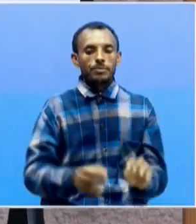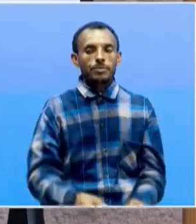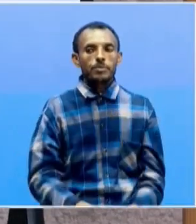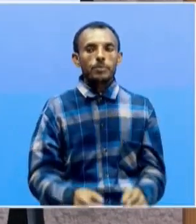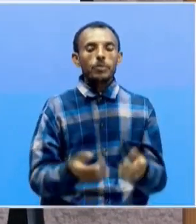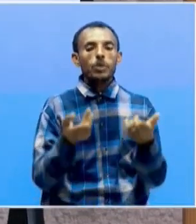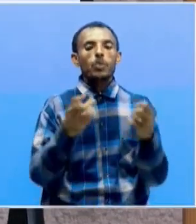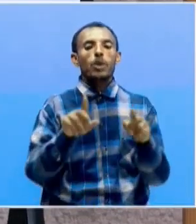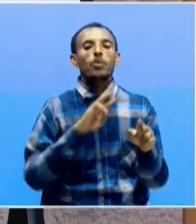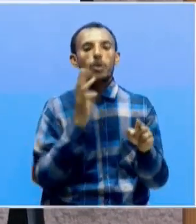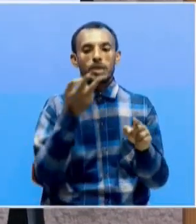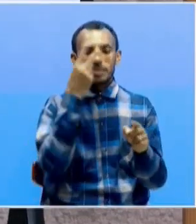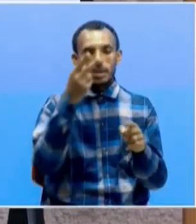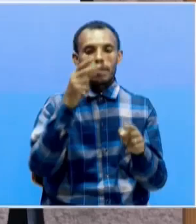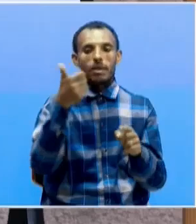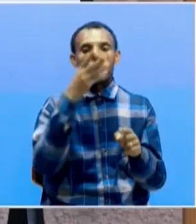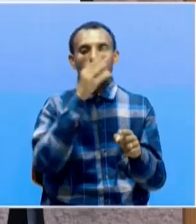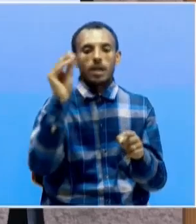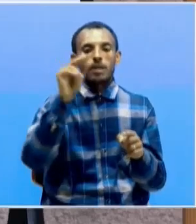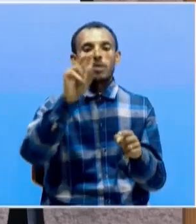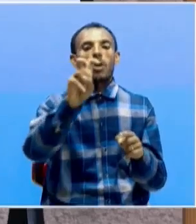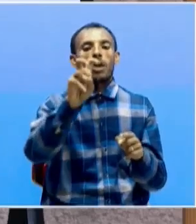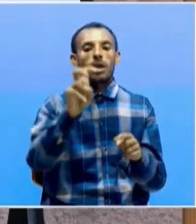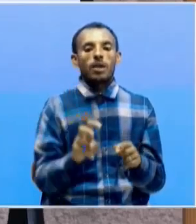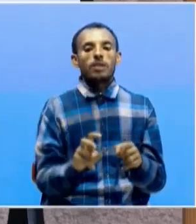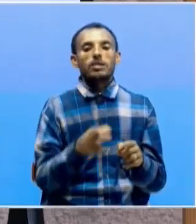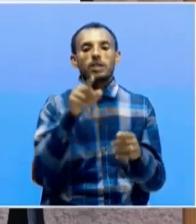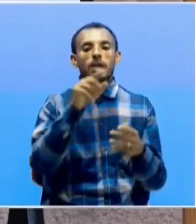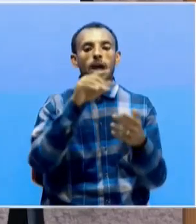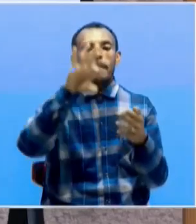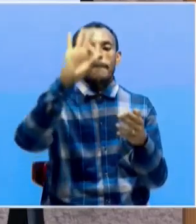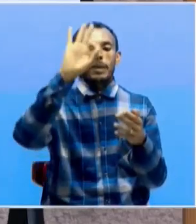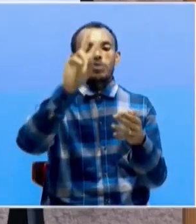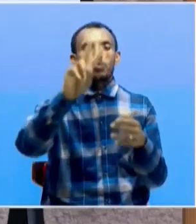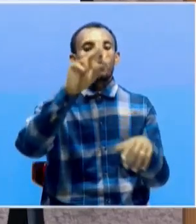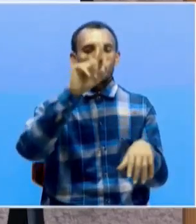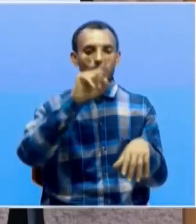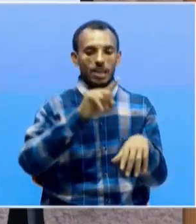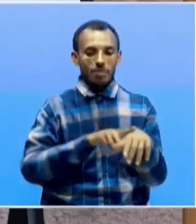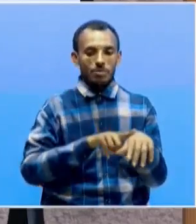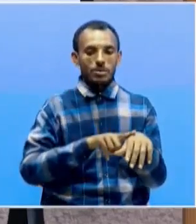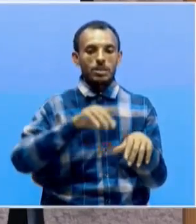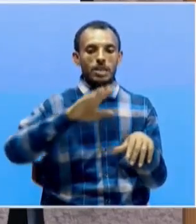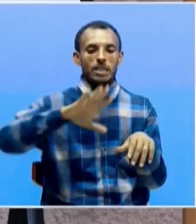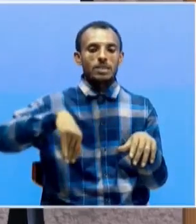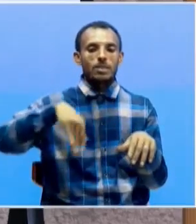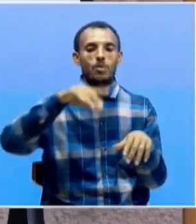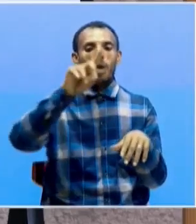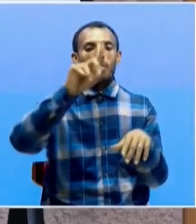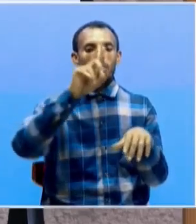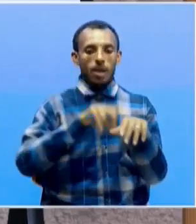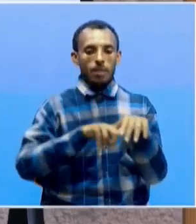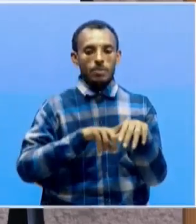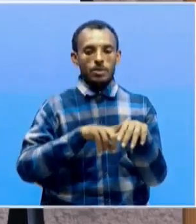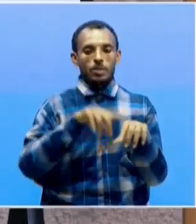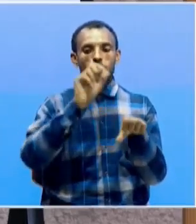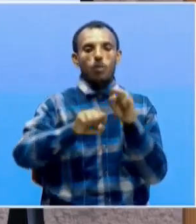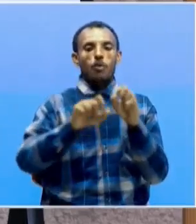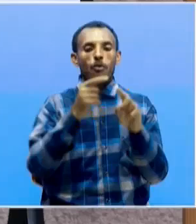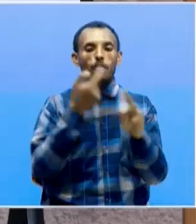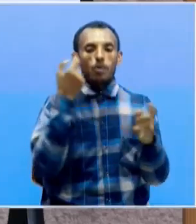When we see 10 and 20, they appear 2 times. The rest appear once. So from this,